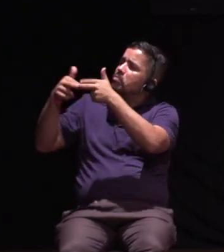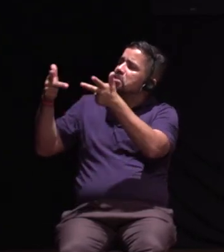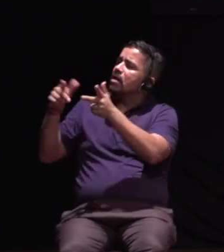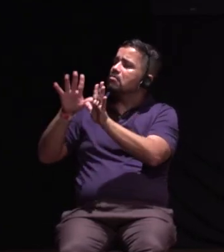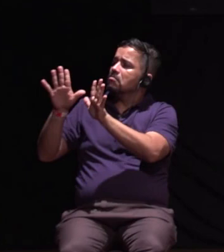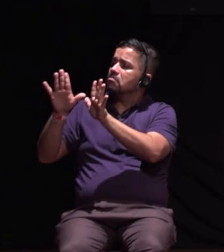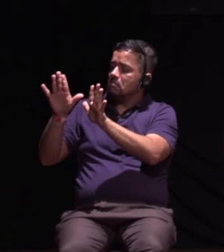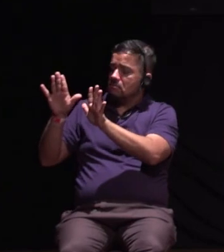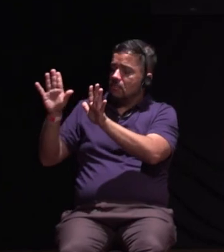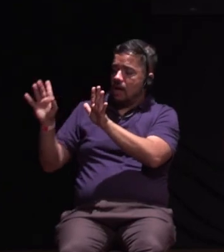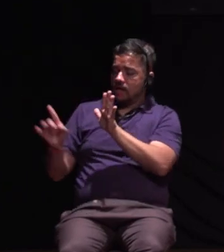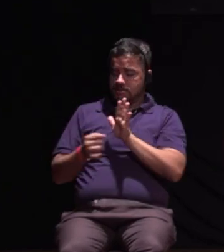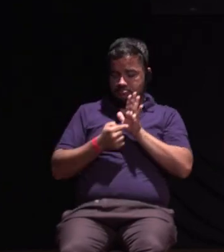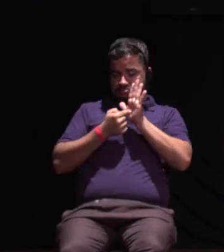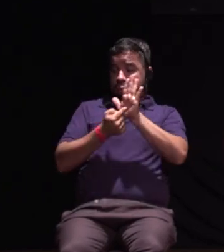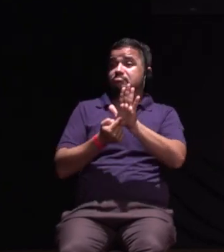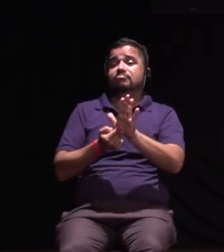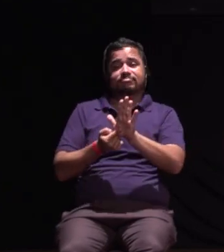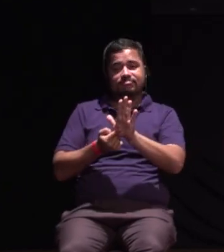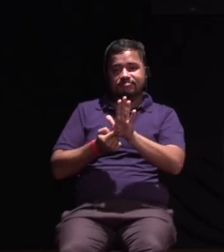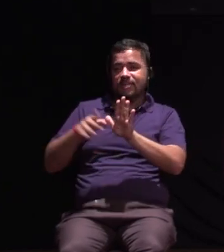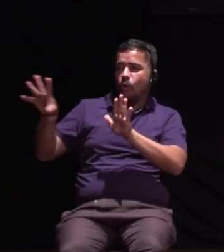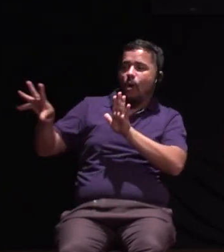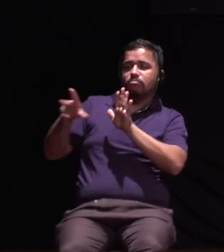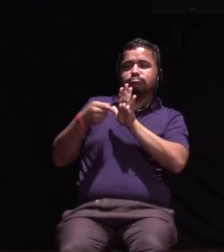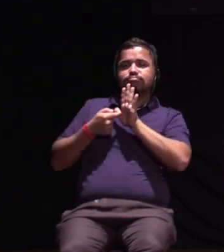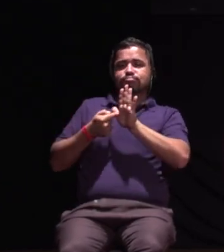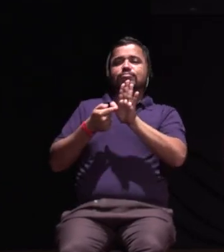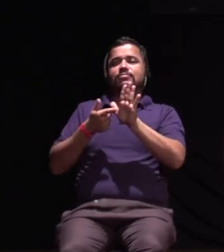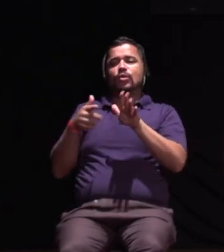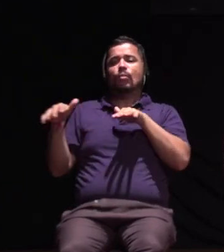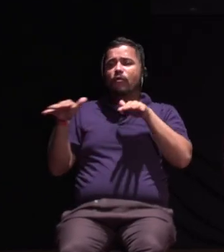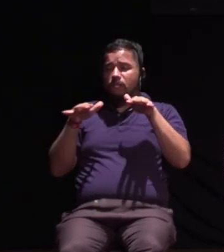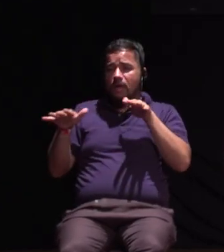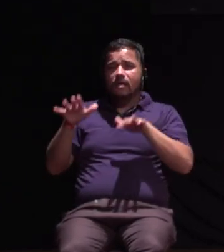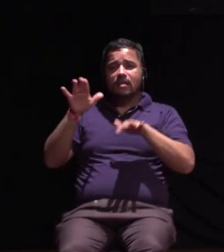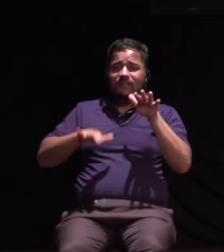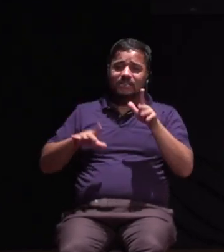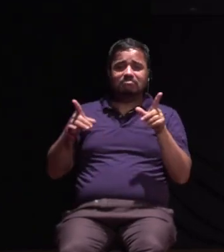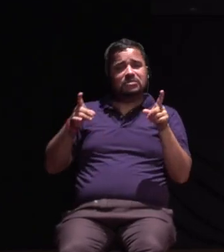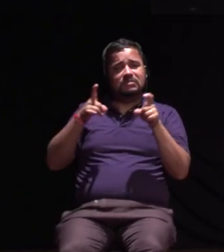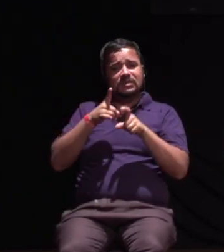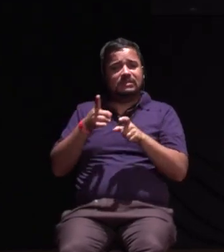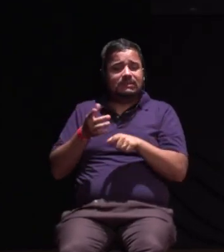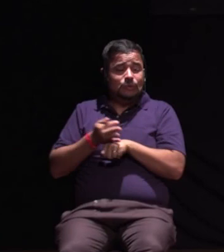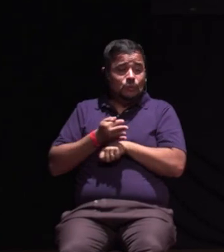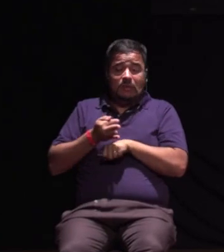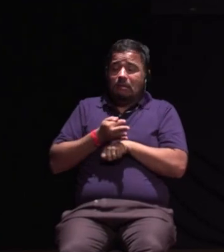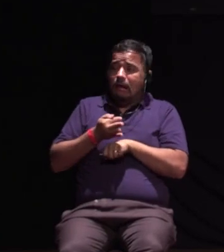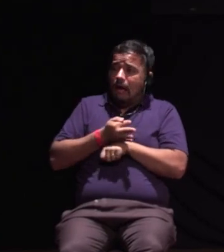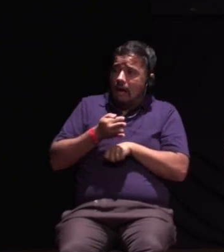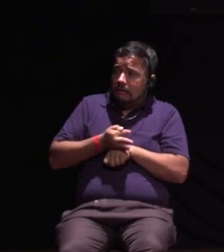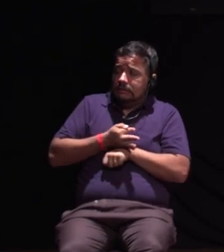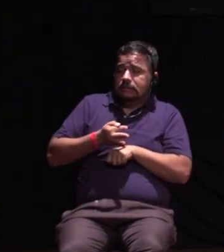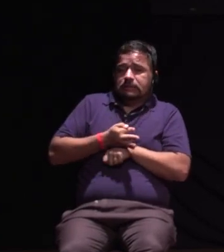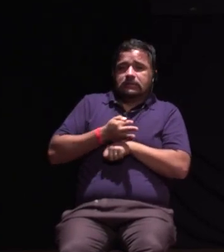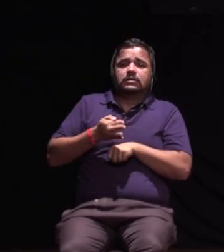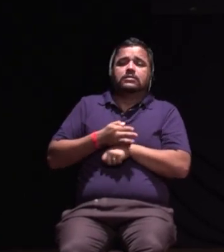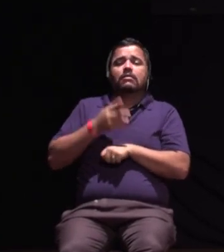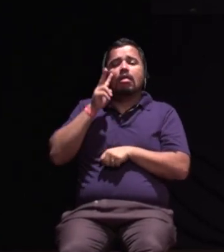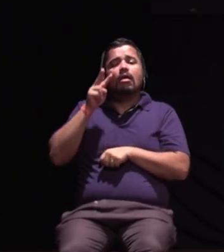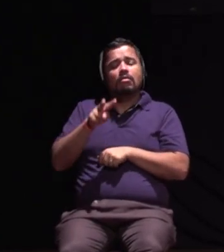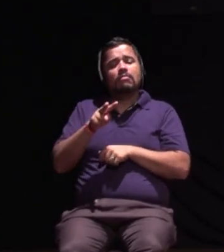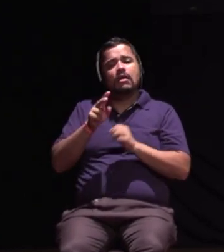real cost, which can be extremely hard to bear. I was looking at MoMA's, the last picture you've sent this morning,